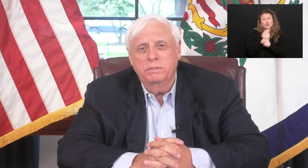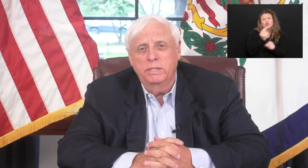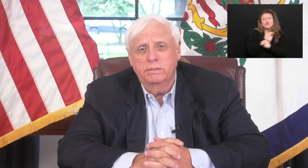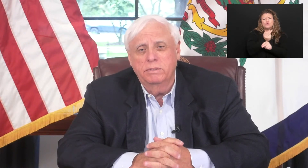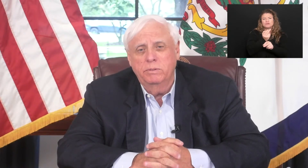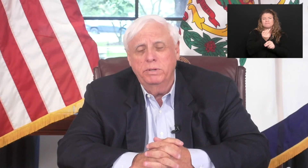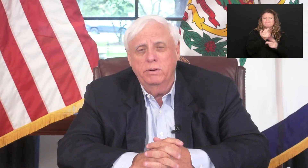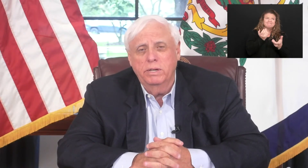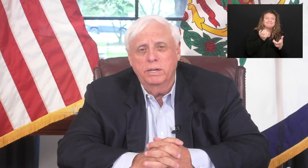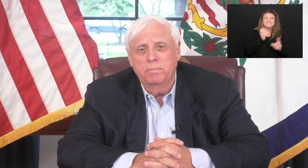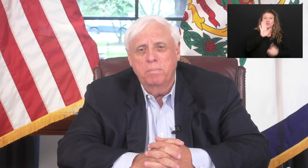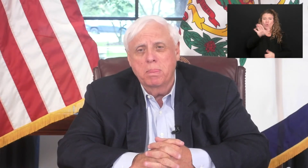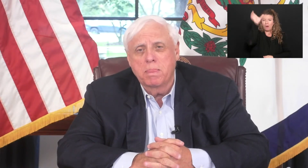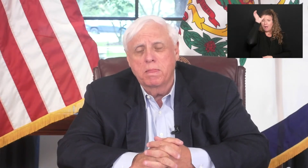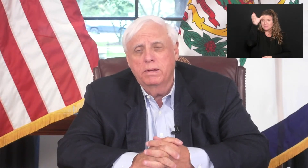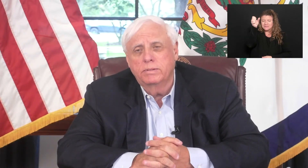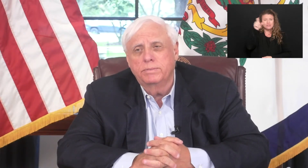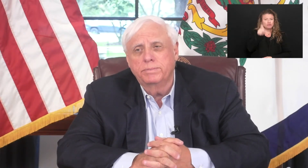common sense and you'll be okay.